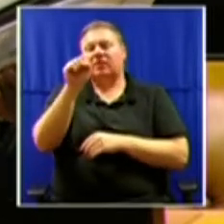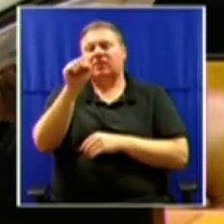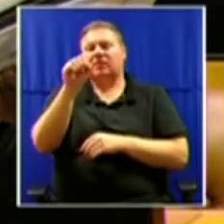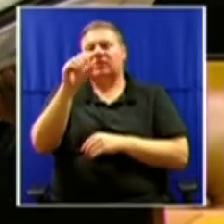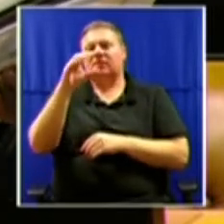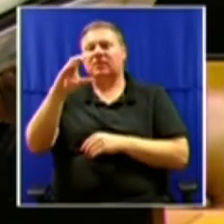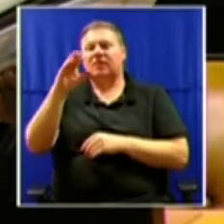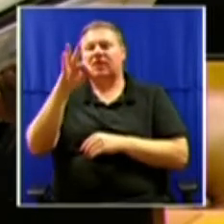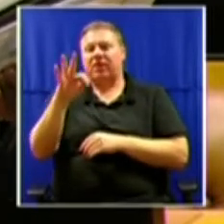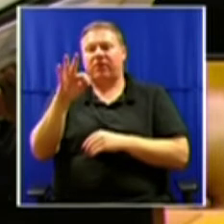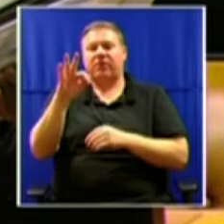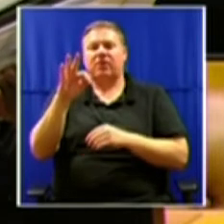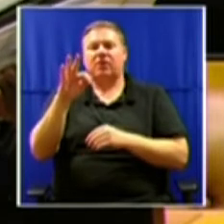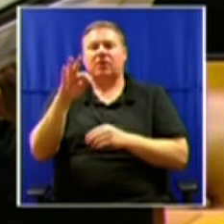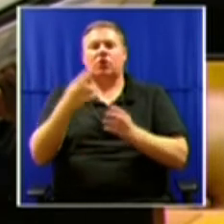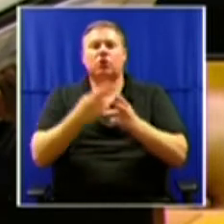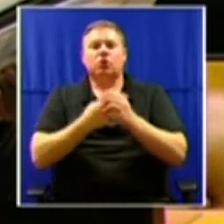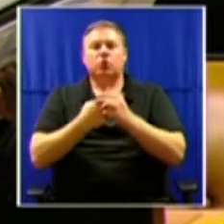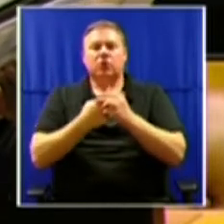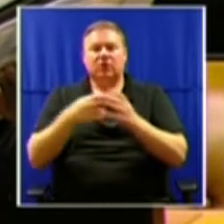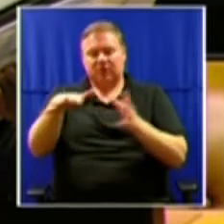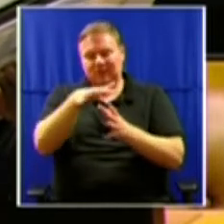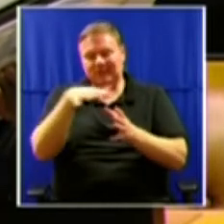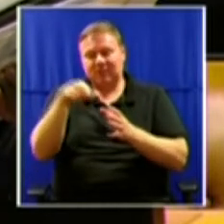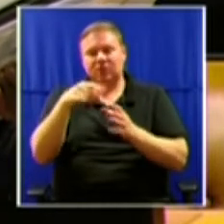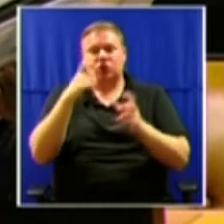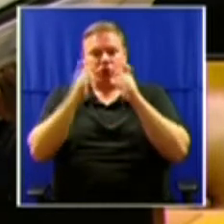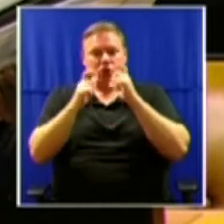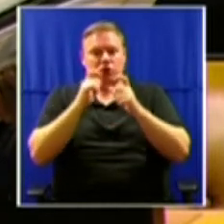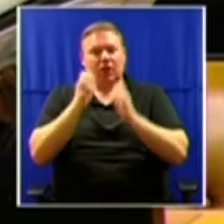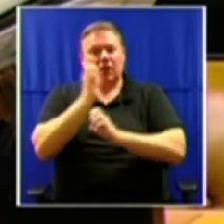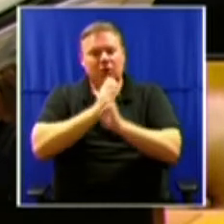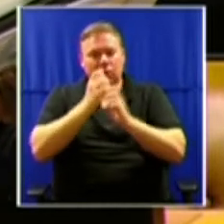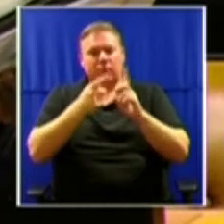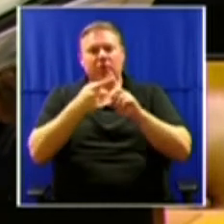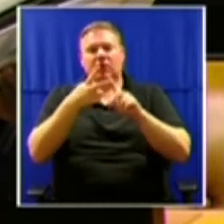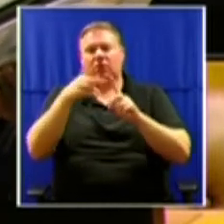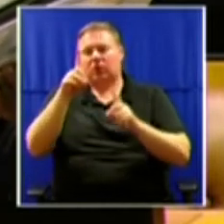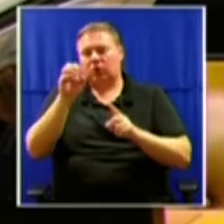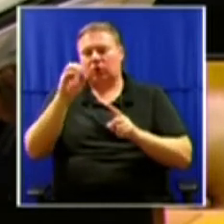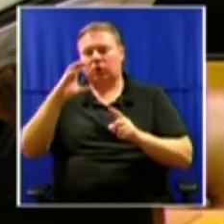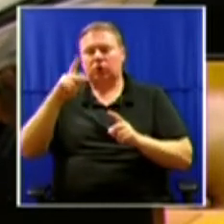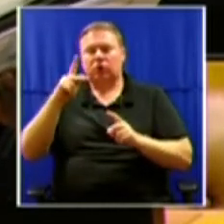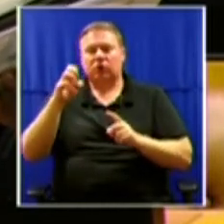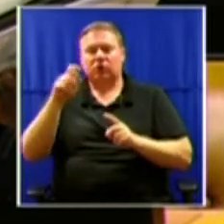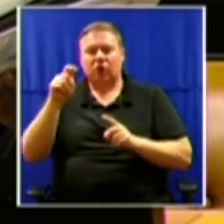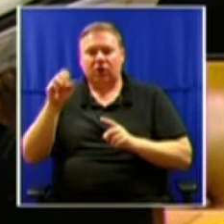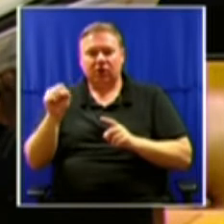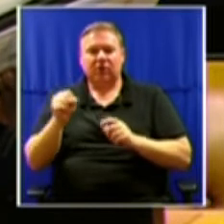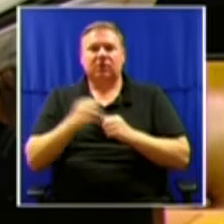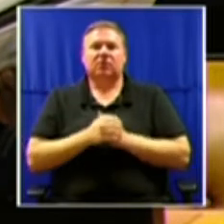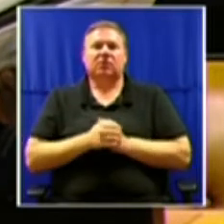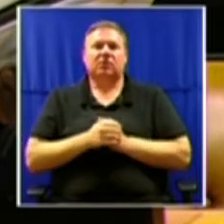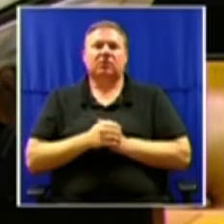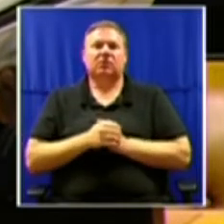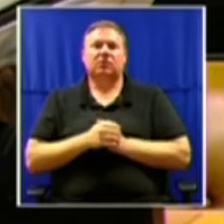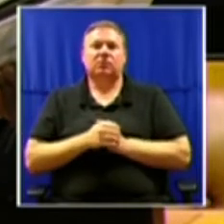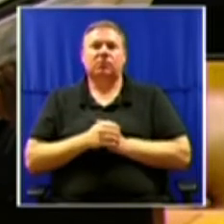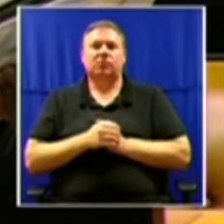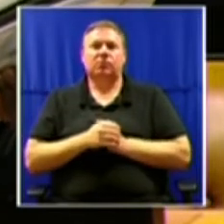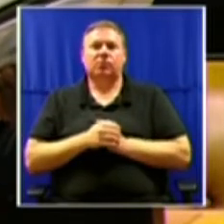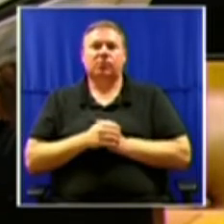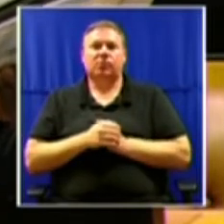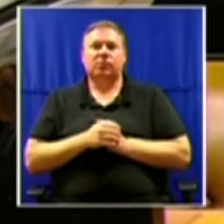the inspection of equipment, exhibits, and dockets related to the GBV cases, the compiling of